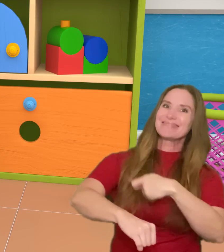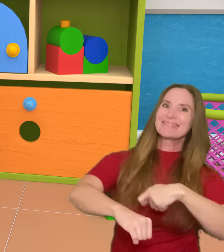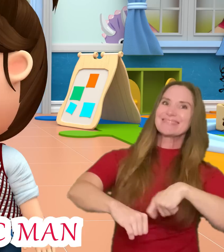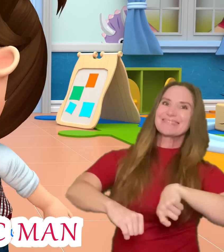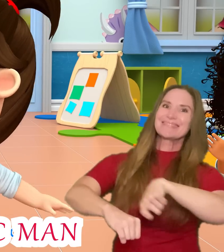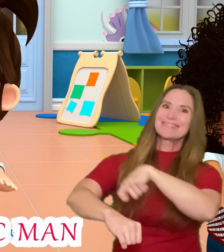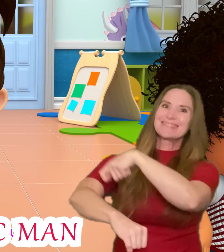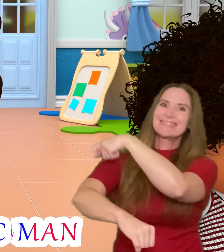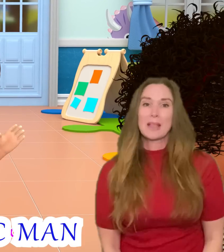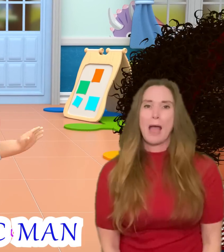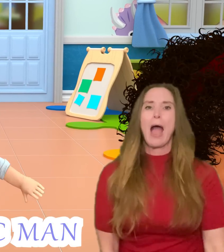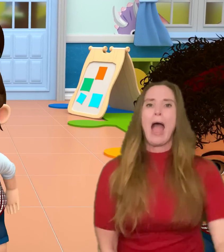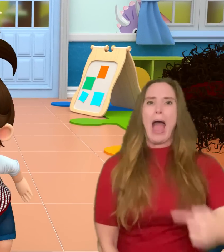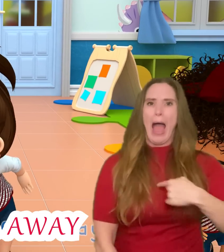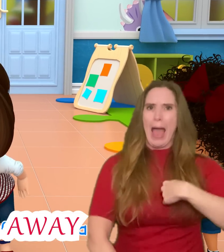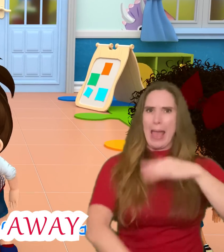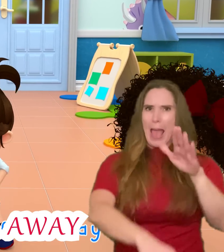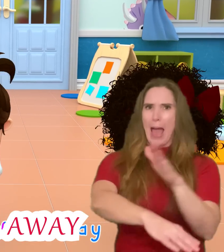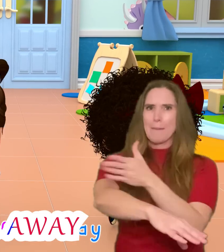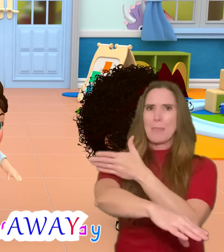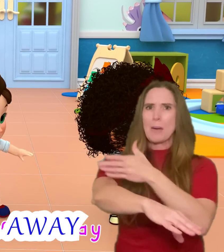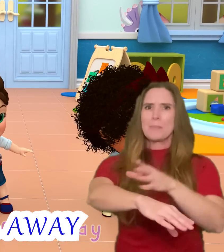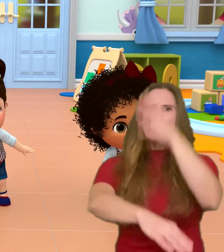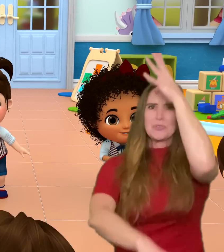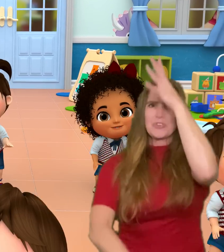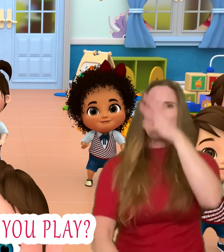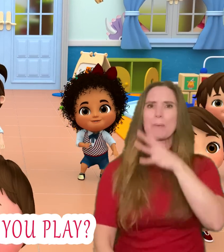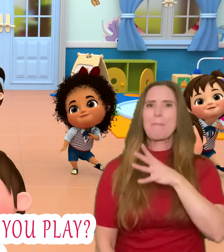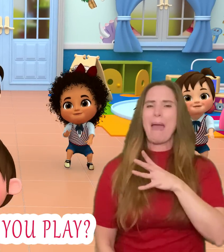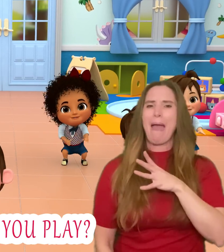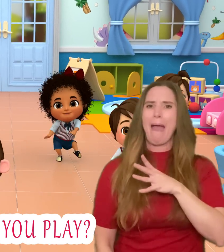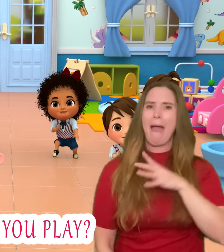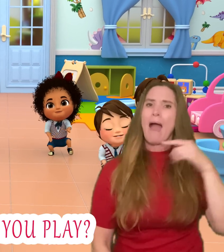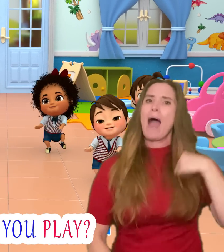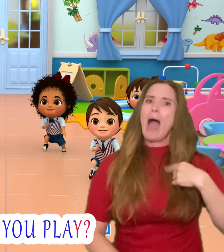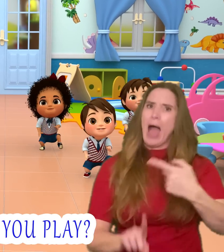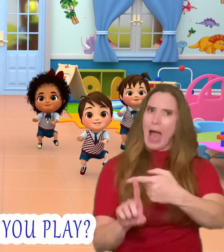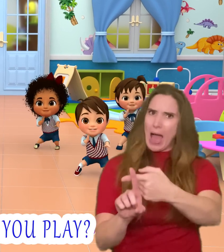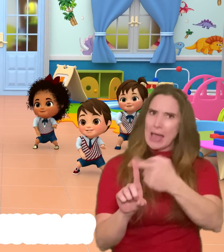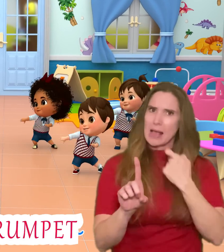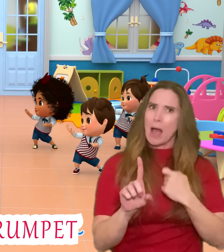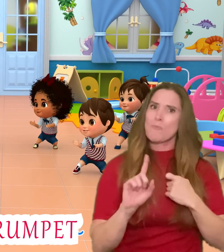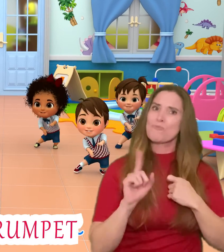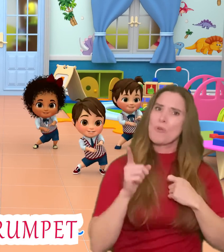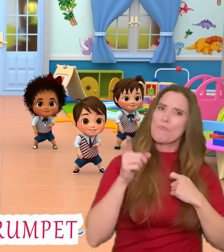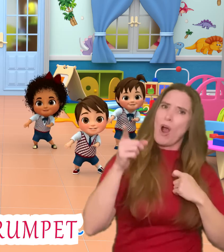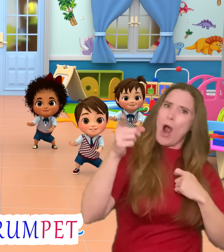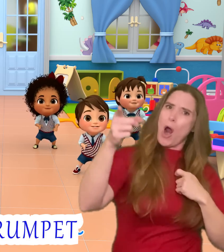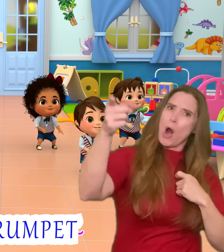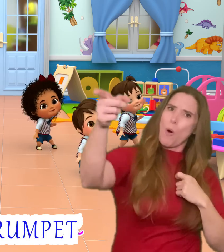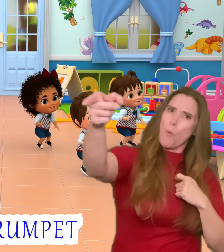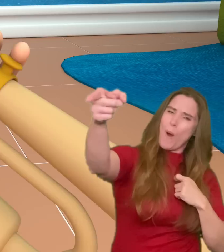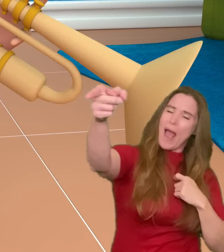volum I am a Music Man I from far away and I can play what can you play I play